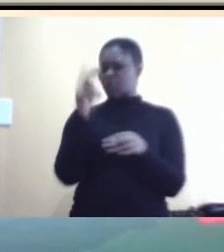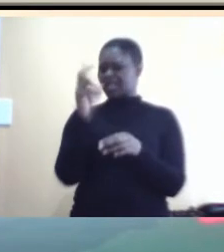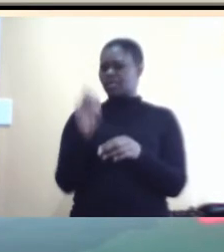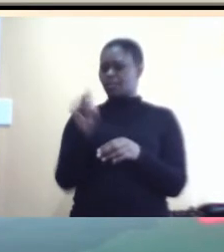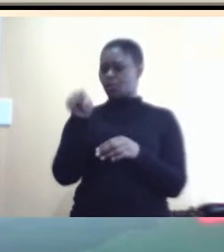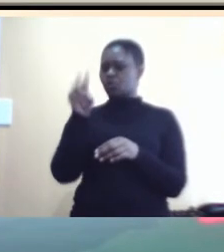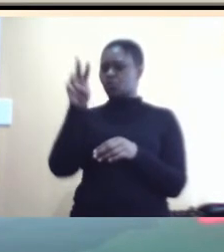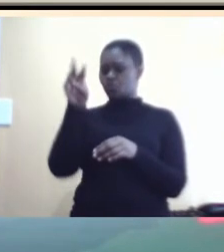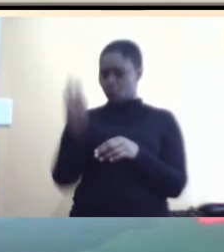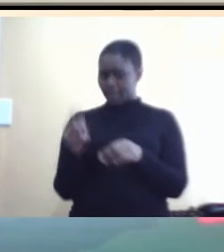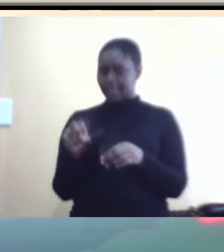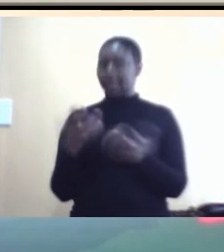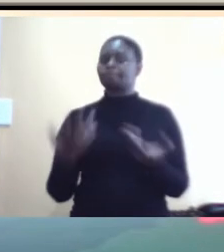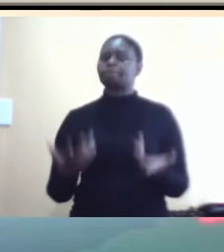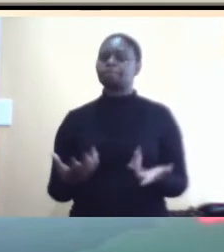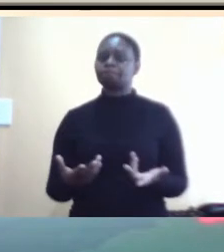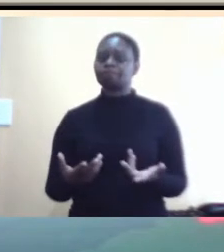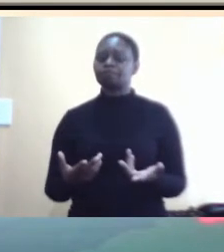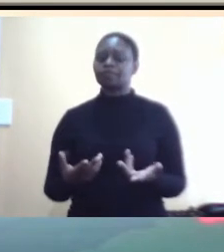20.20. Whilst